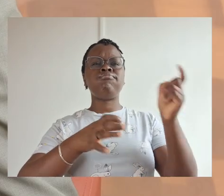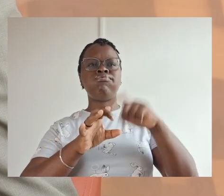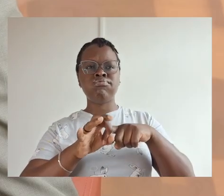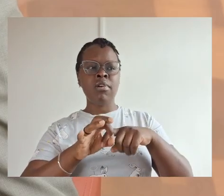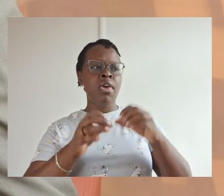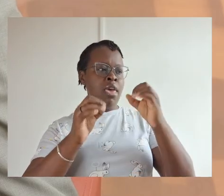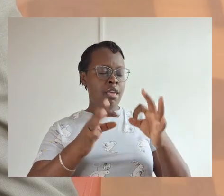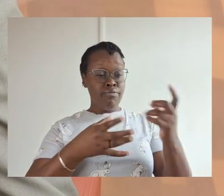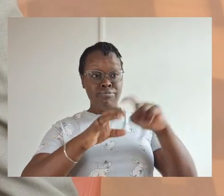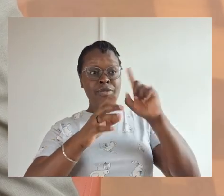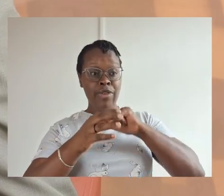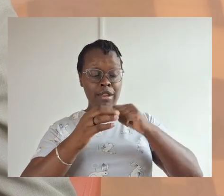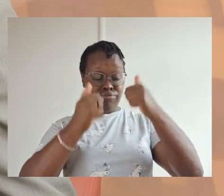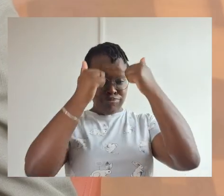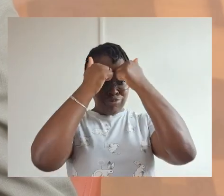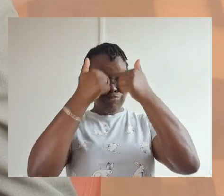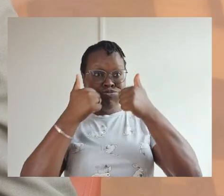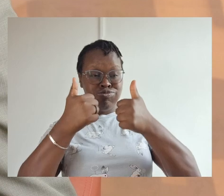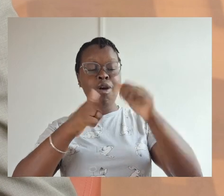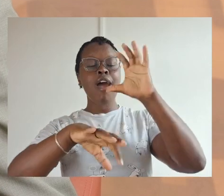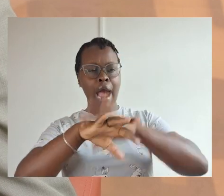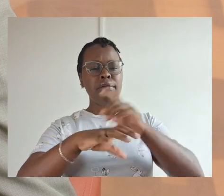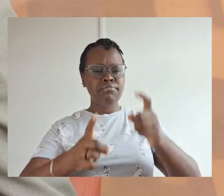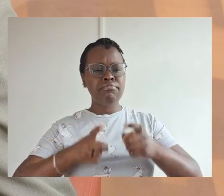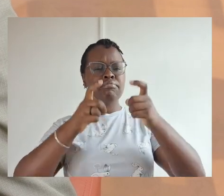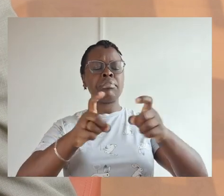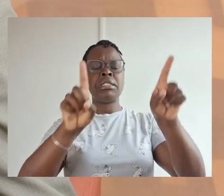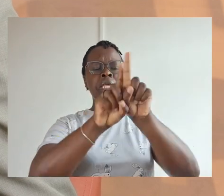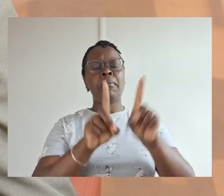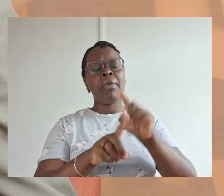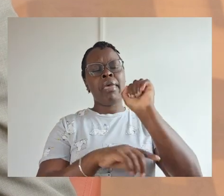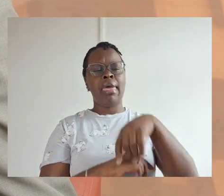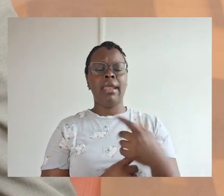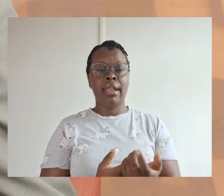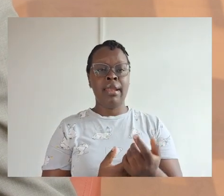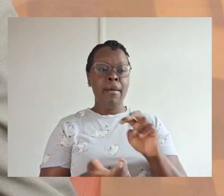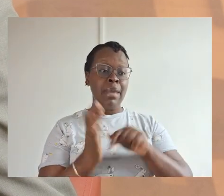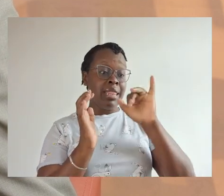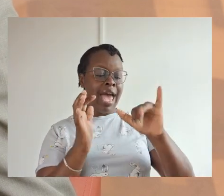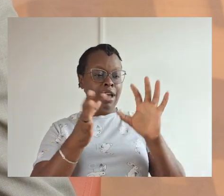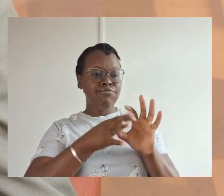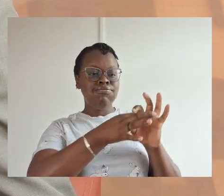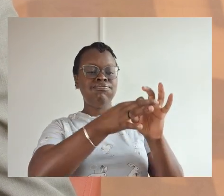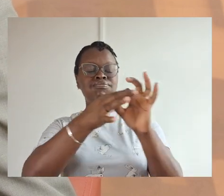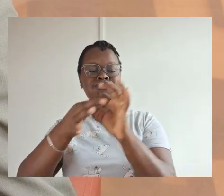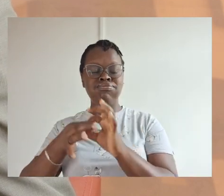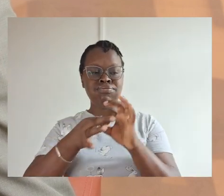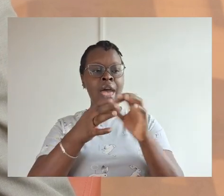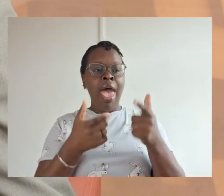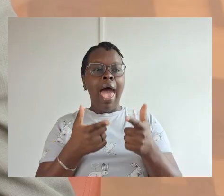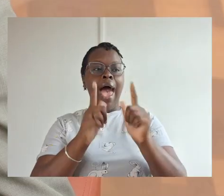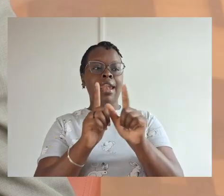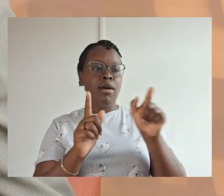the certifications, forever I knew, were under the Kenyan system. The Ushirika Plan allows